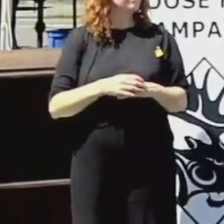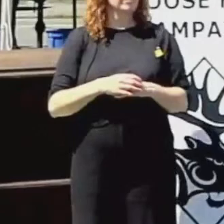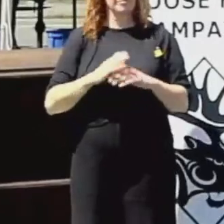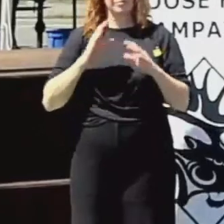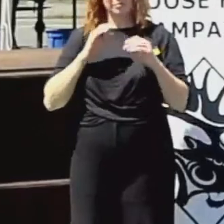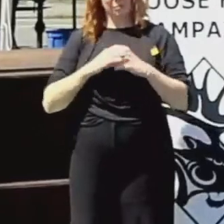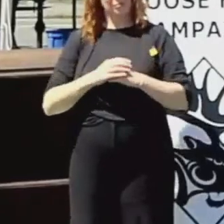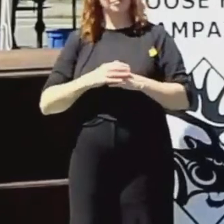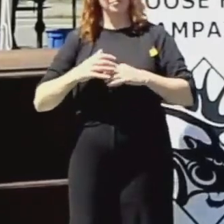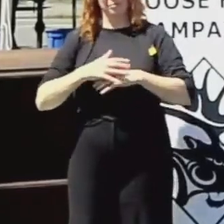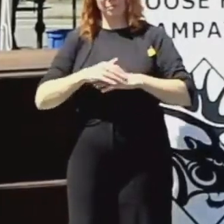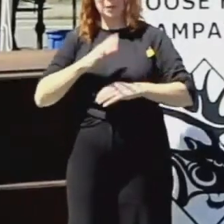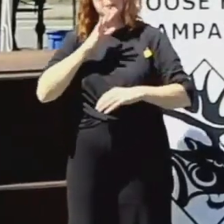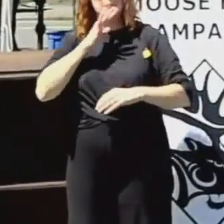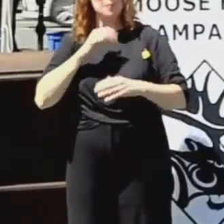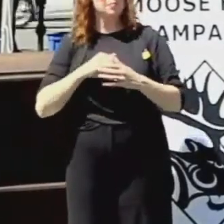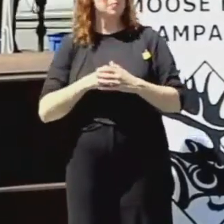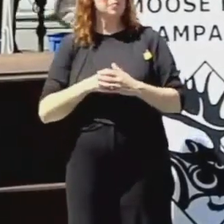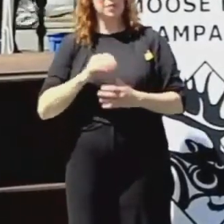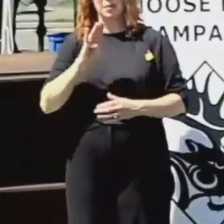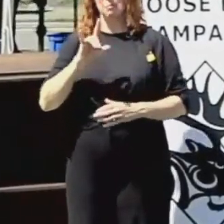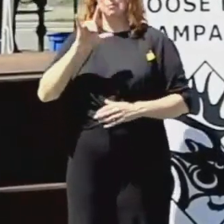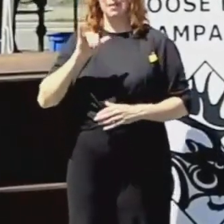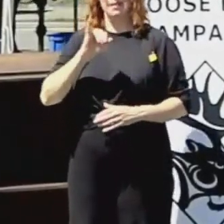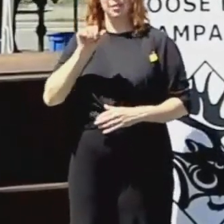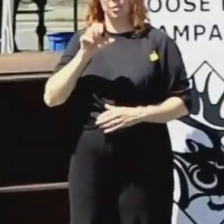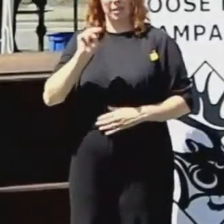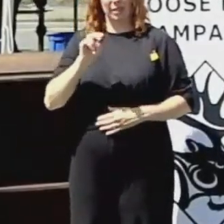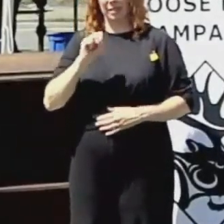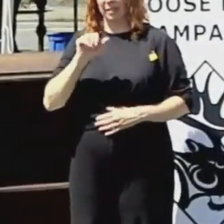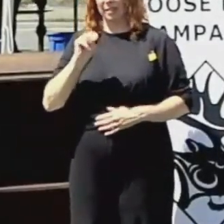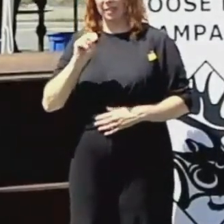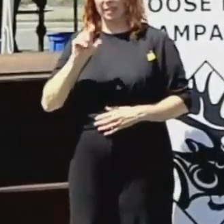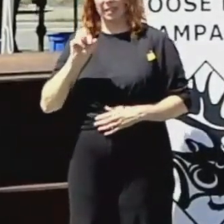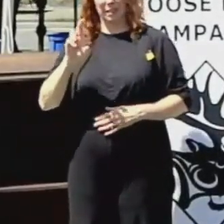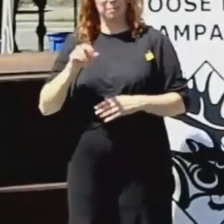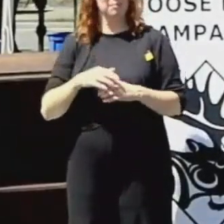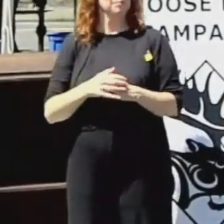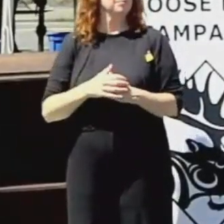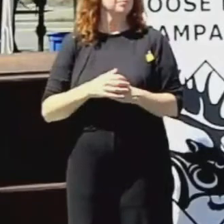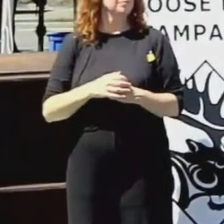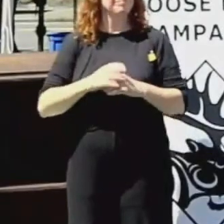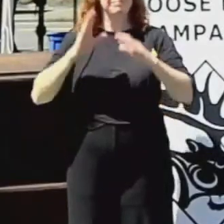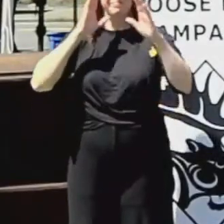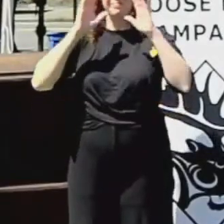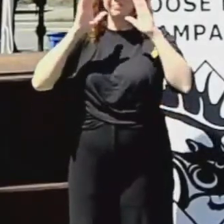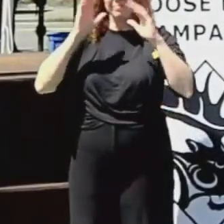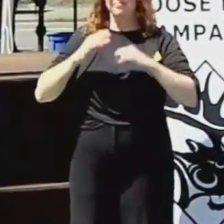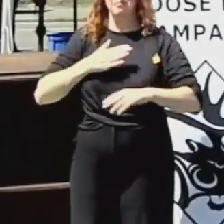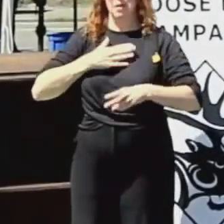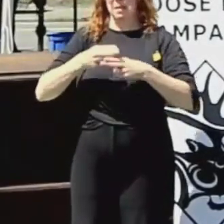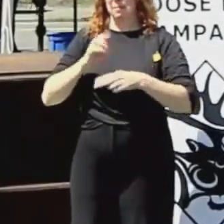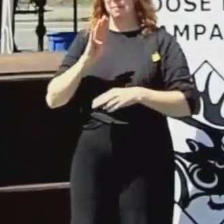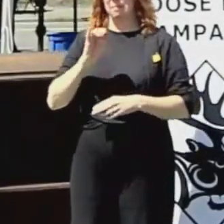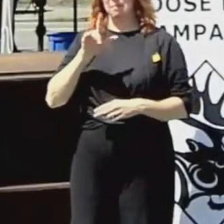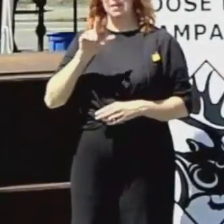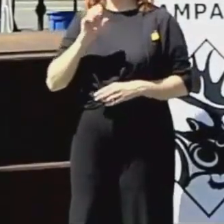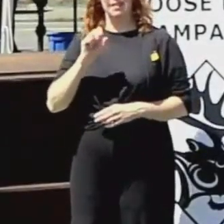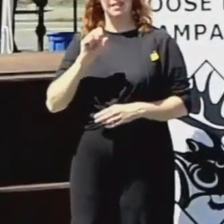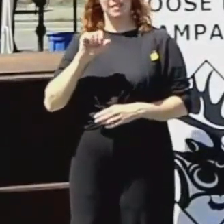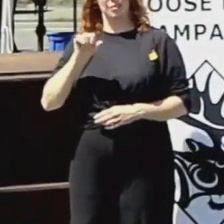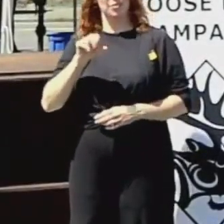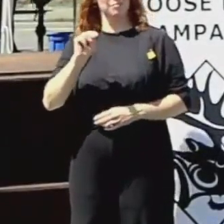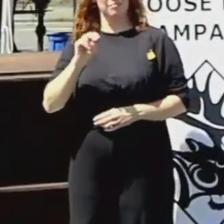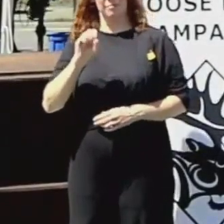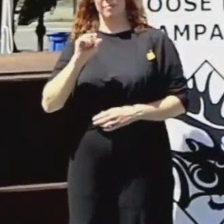Neat Ama Silksas, Billie Jean Sinclair Thwet, Sim Gisgasneen, Hello everyone, my name is Billie Jean Sinclair.